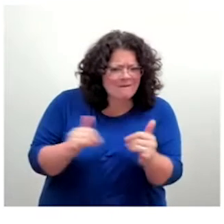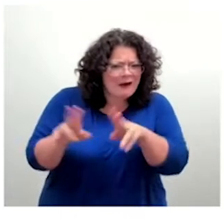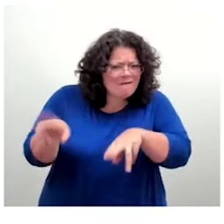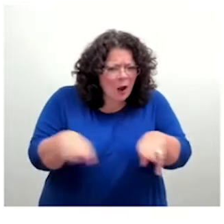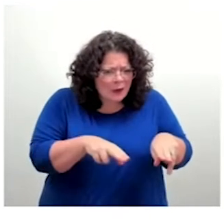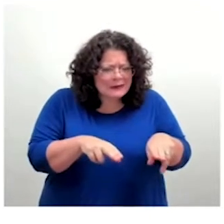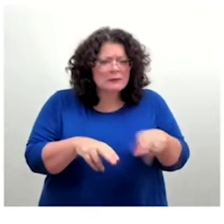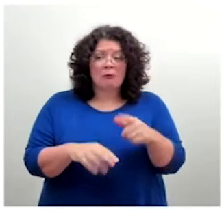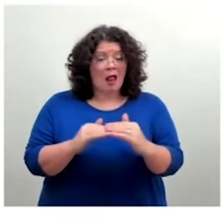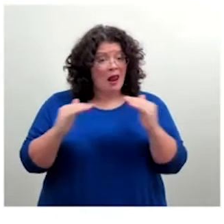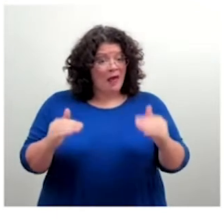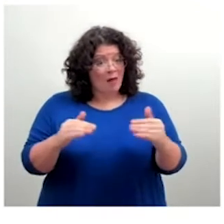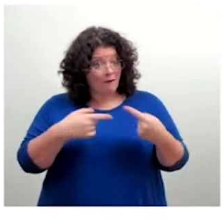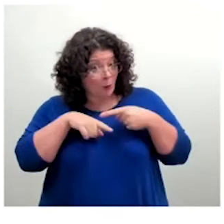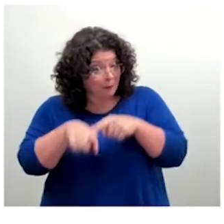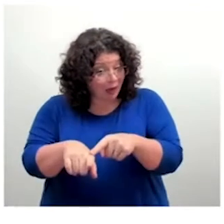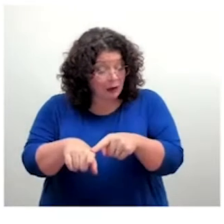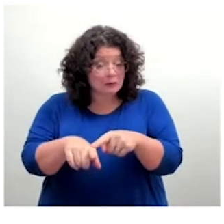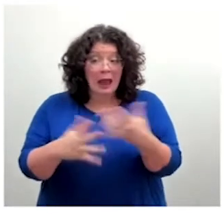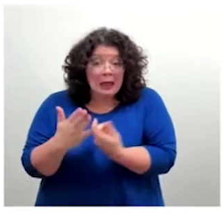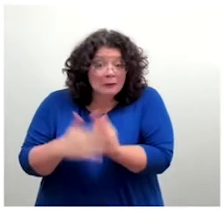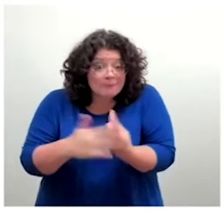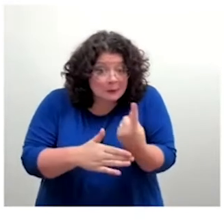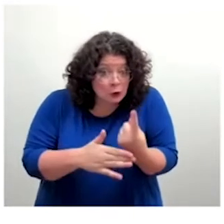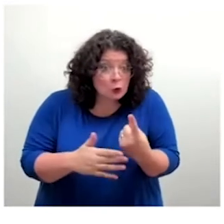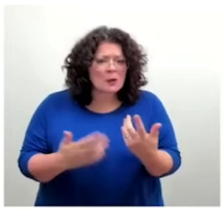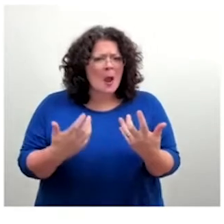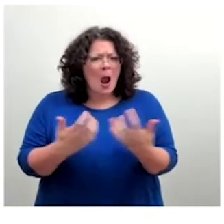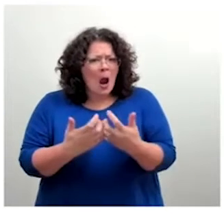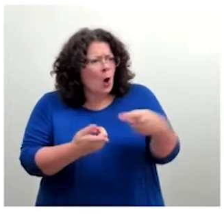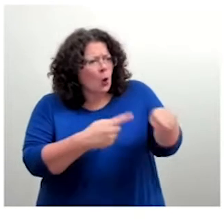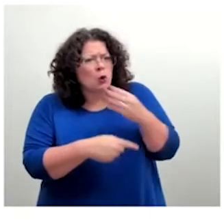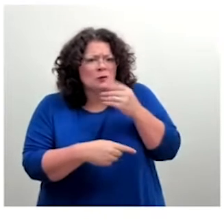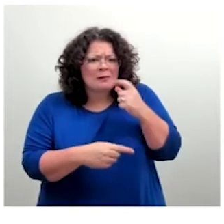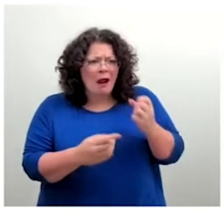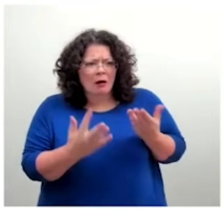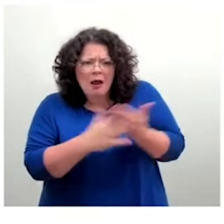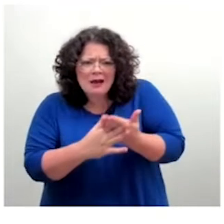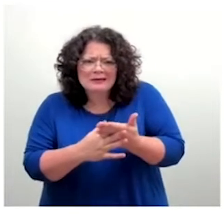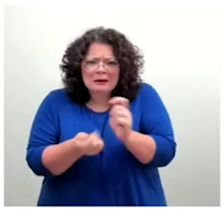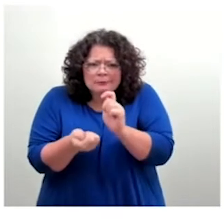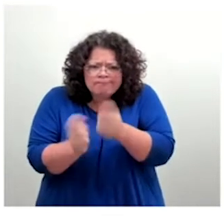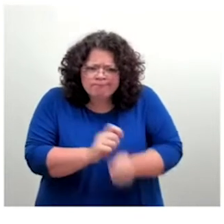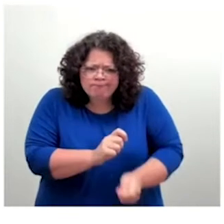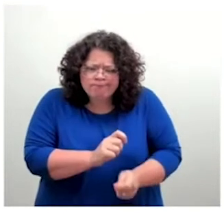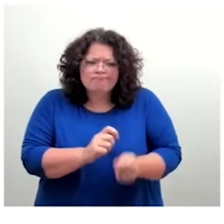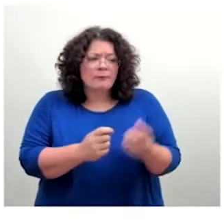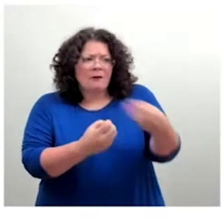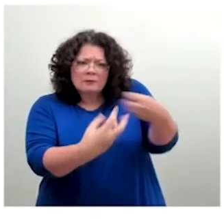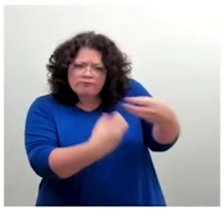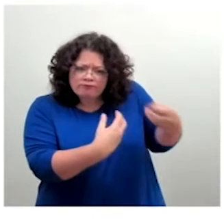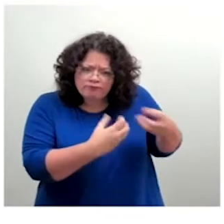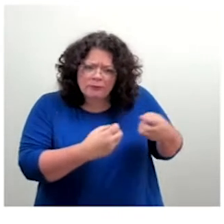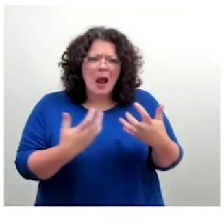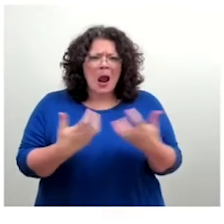would advise you revisit the statement at least once a year, but more often, obviously, if you make substantial changes. There's a sample statement